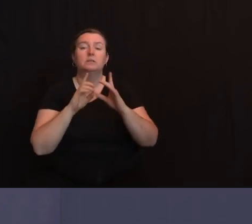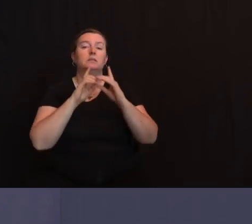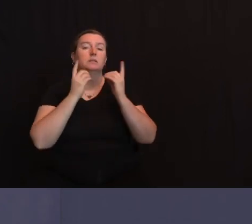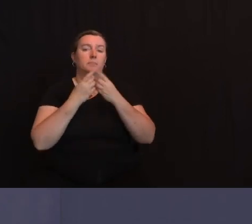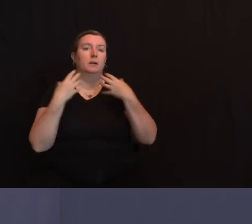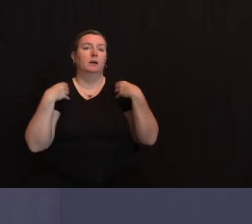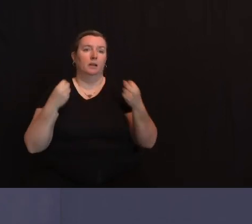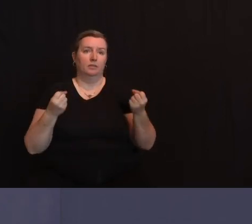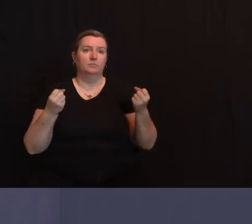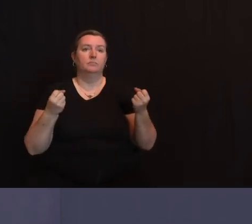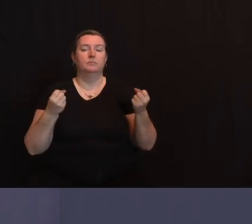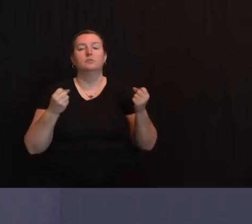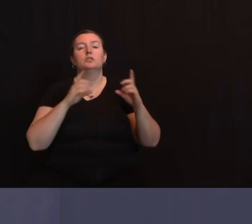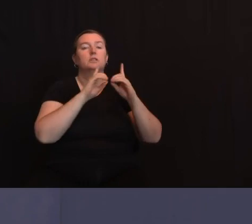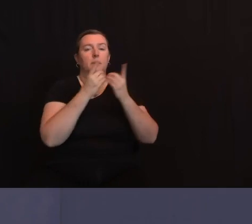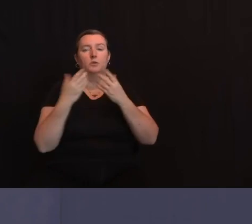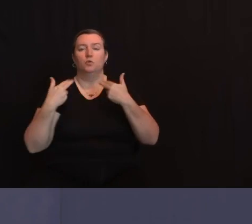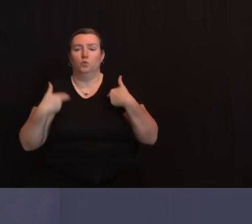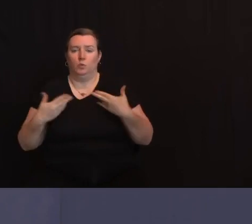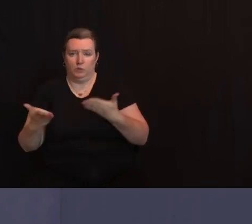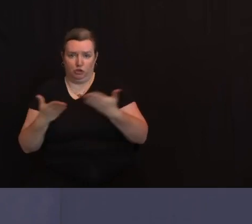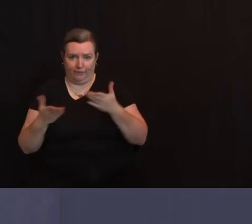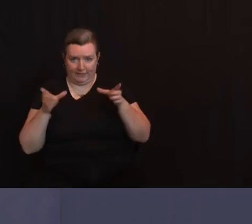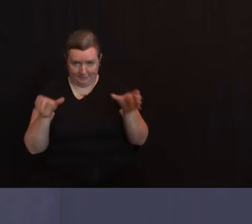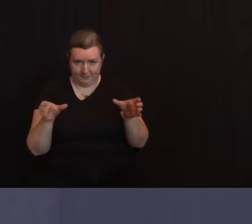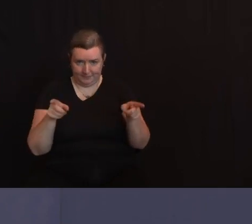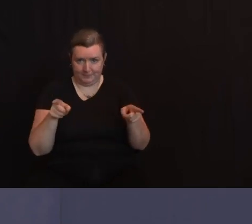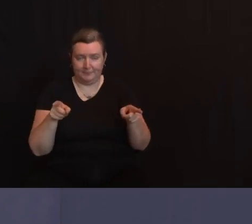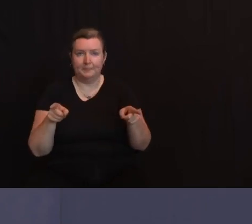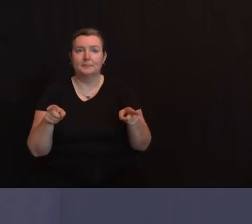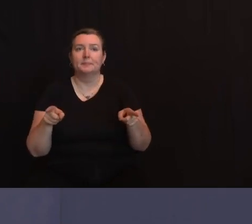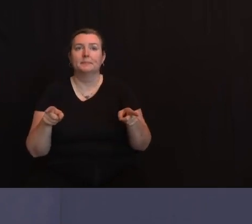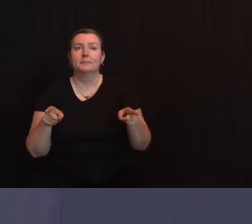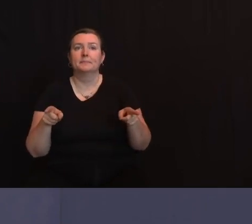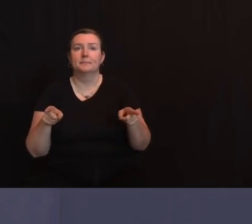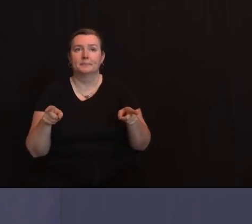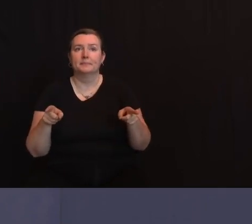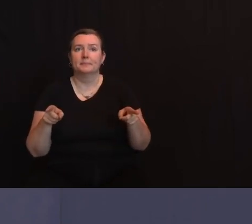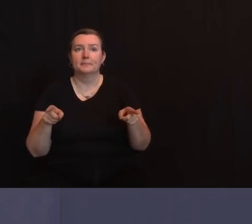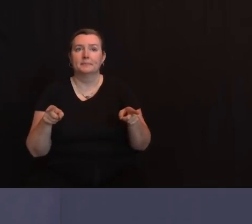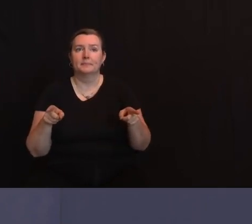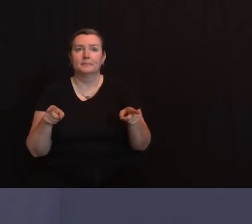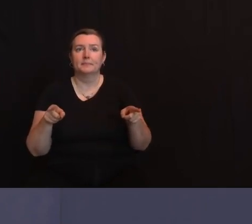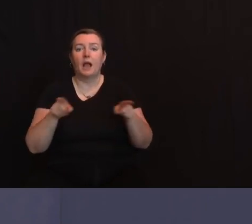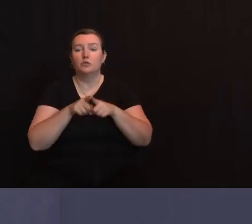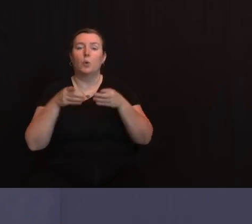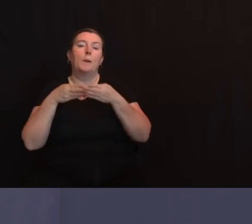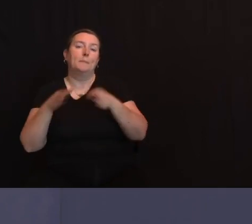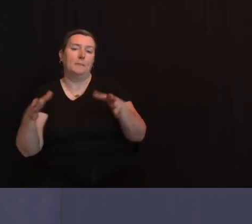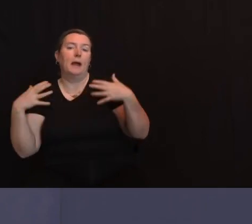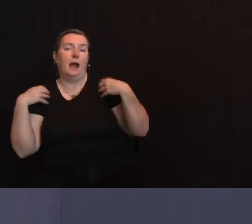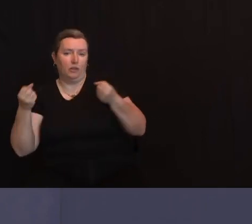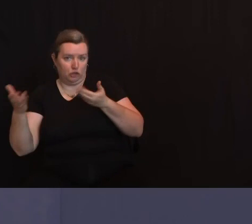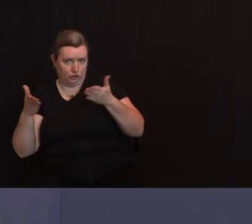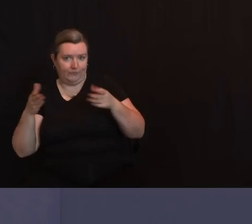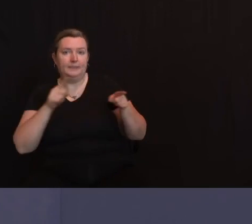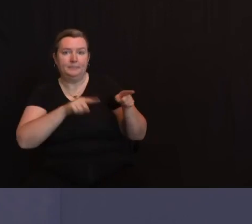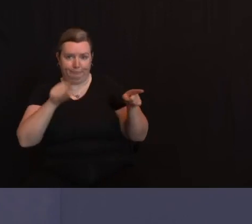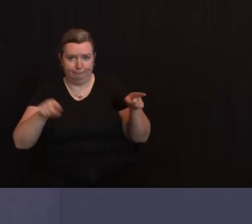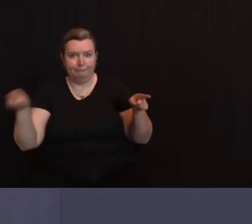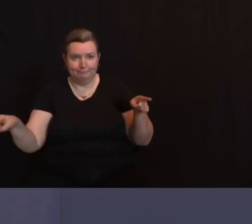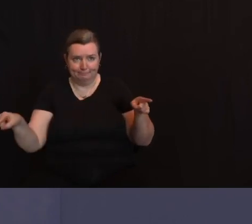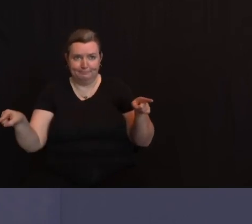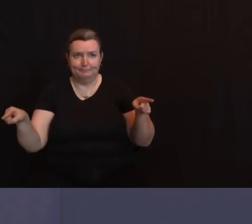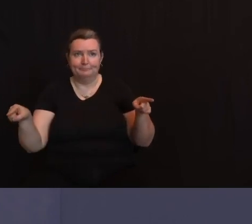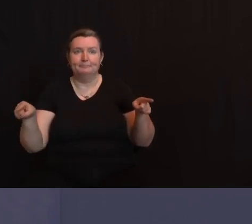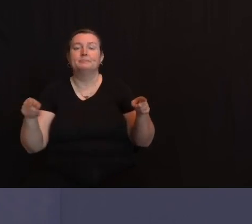Services. Dr. David Adenaro, the new Deputy Commissioner for Public Health Services, will be the chair of this group. As you know,